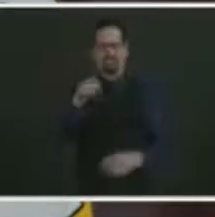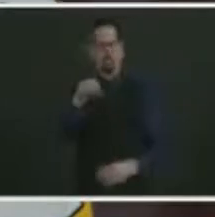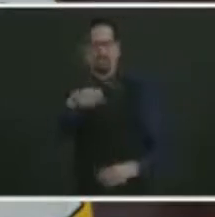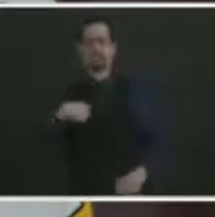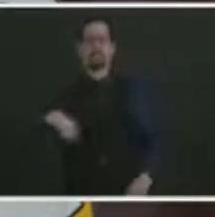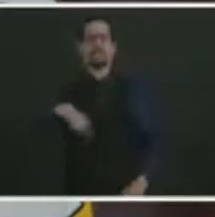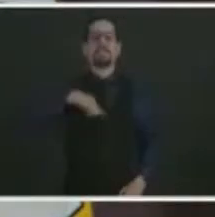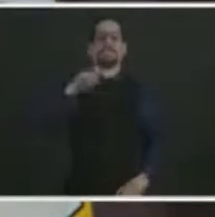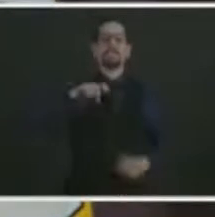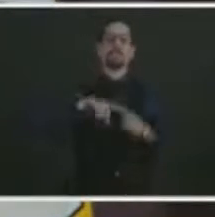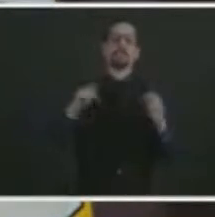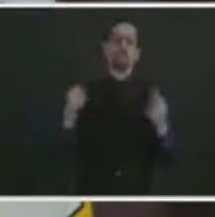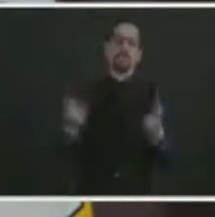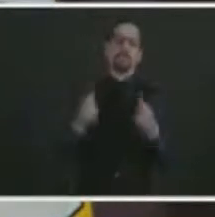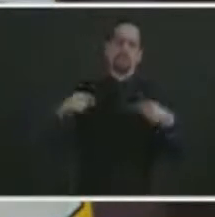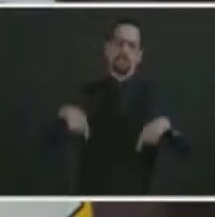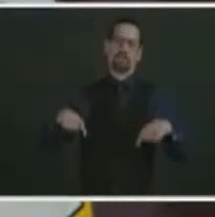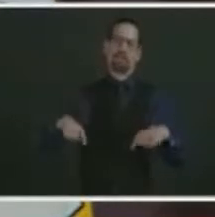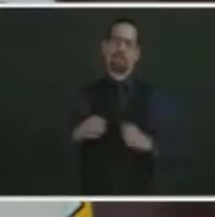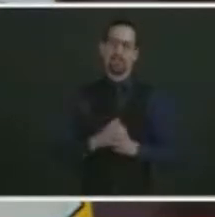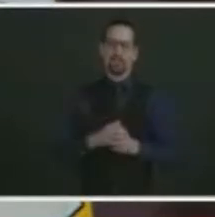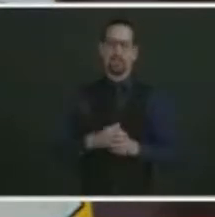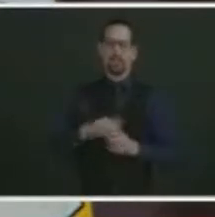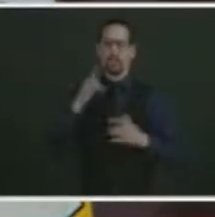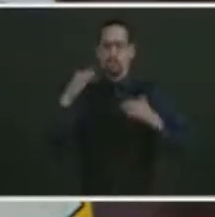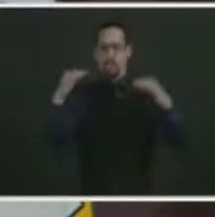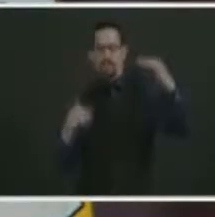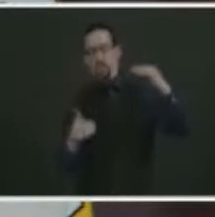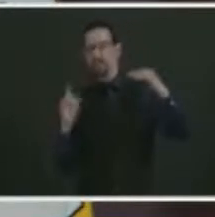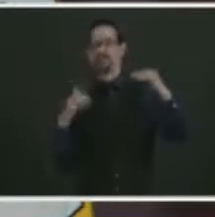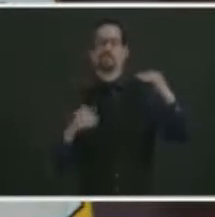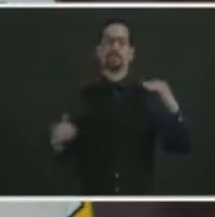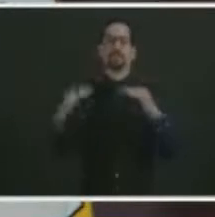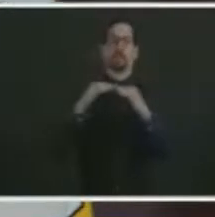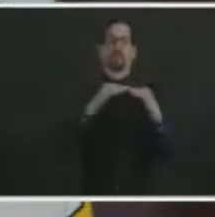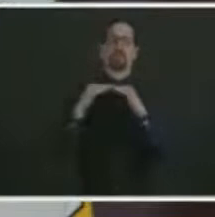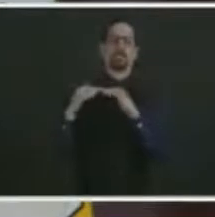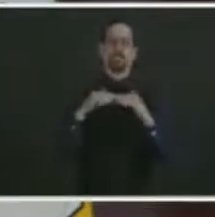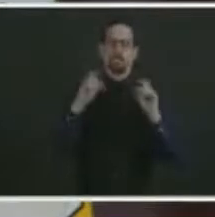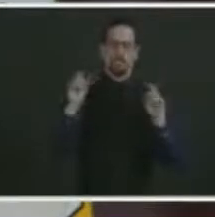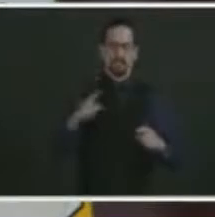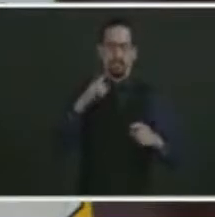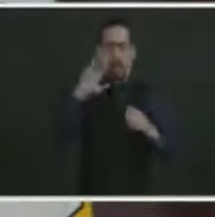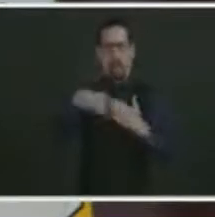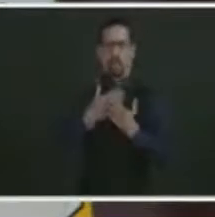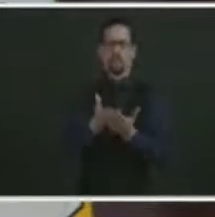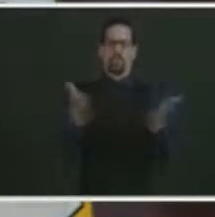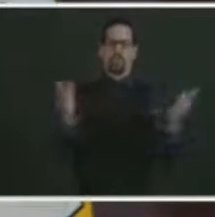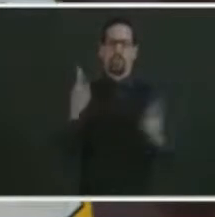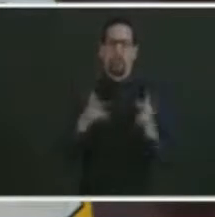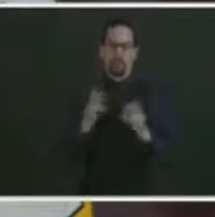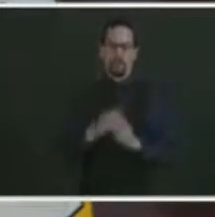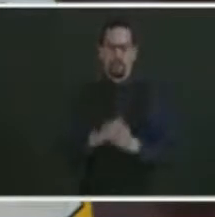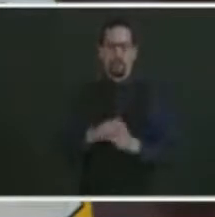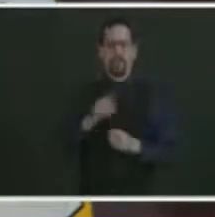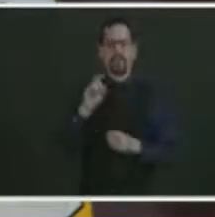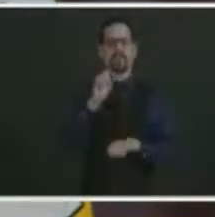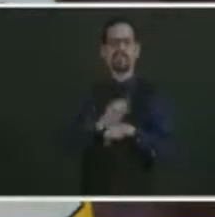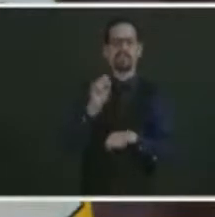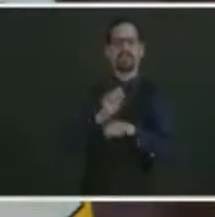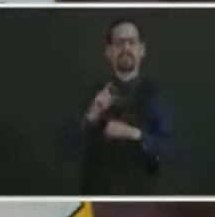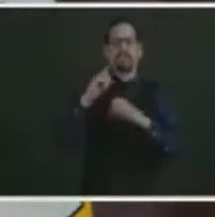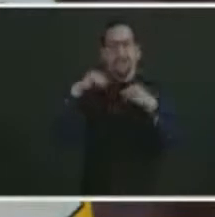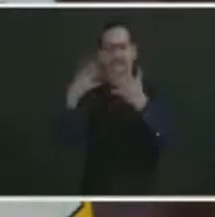Healthcare, wages, equality, education. But what I'm talking about now is these were